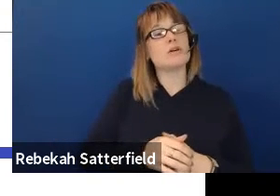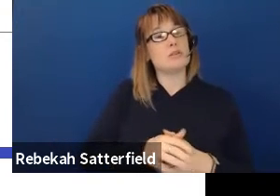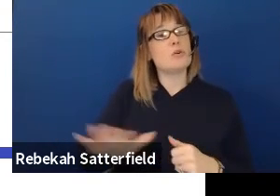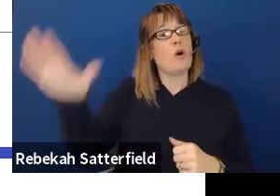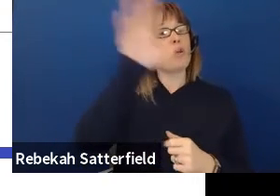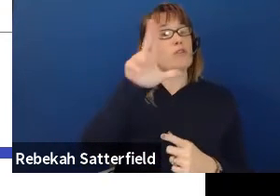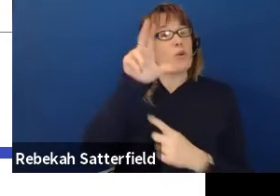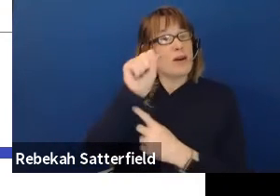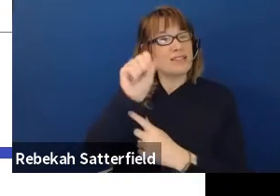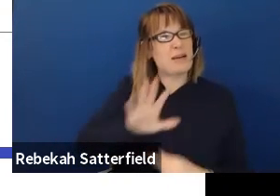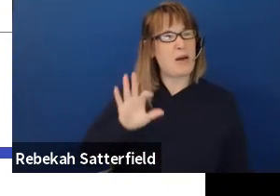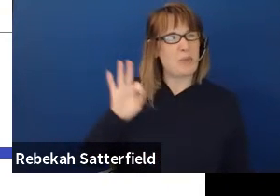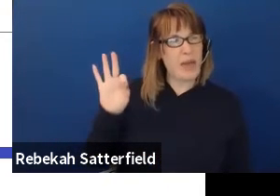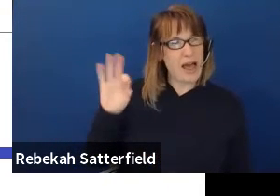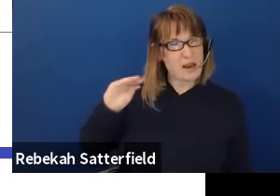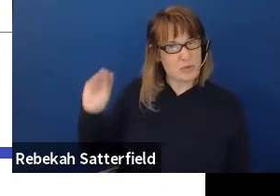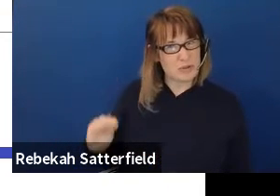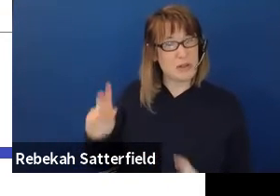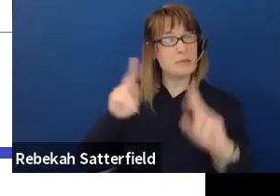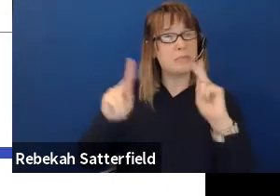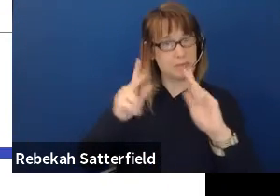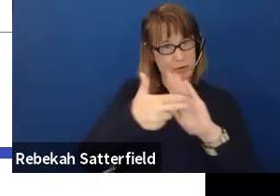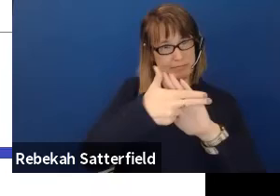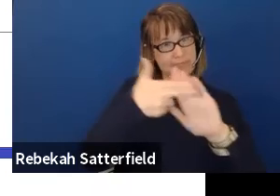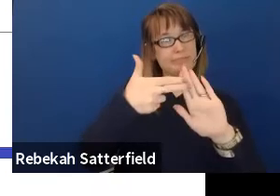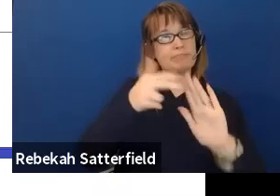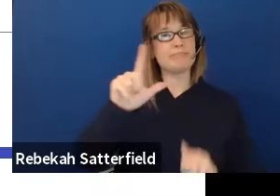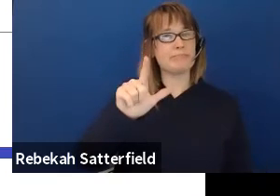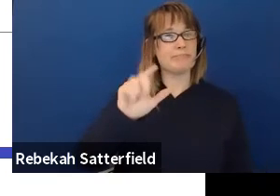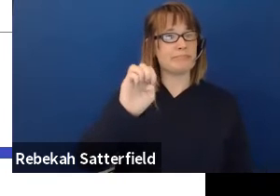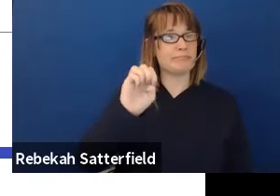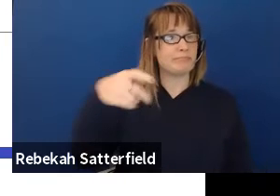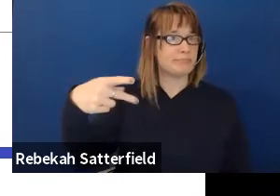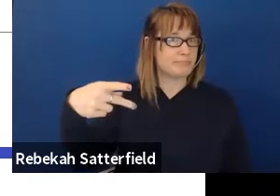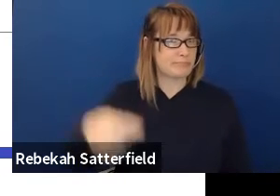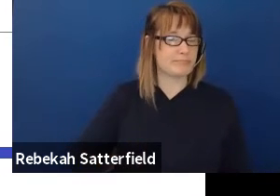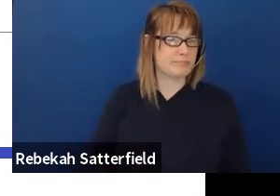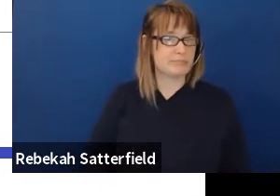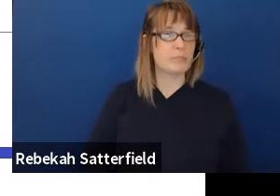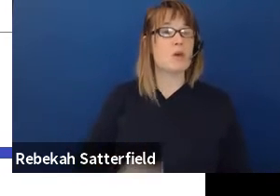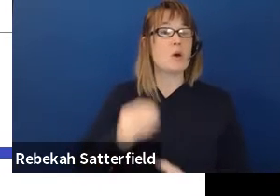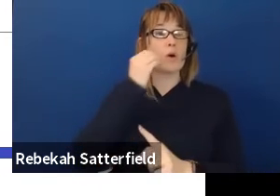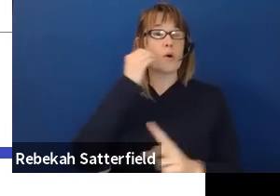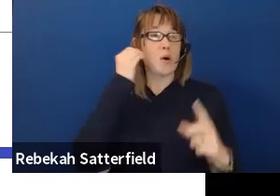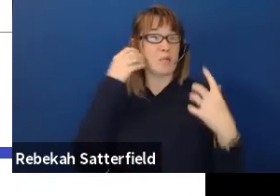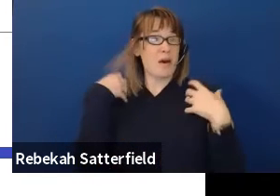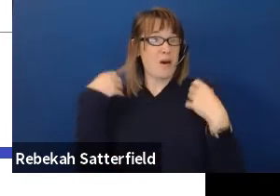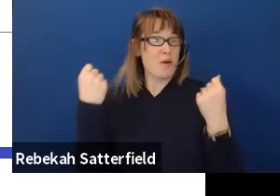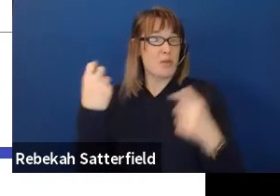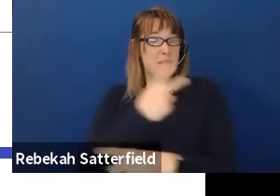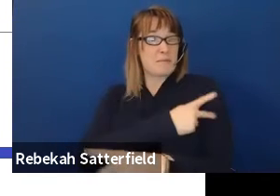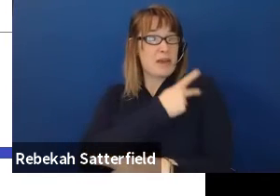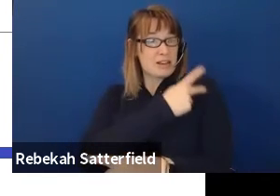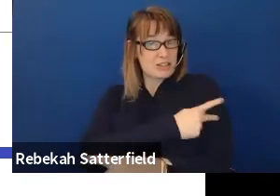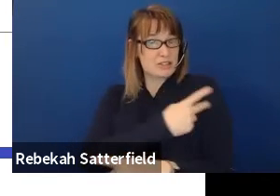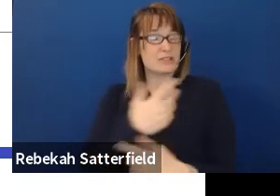United States are considered LEP. 1 million LEP home health patients today